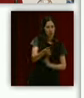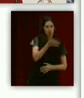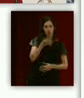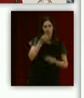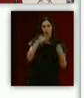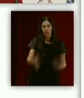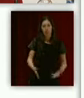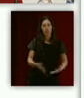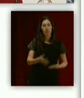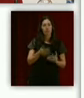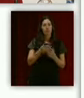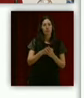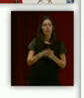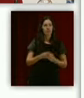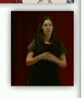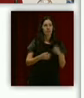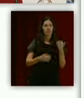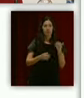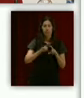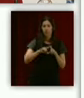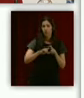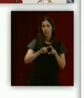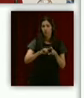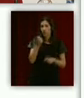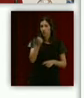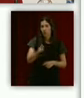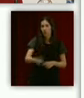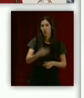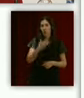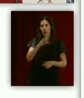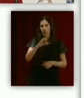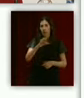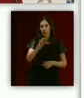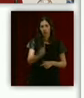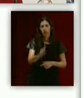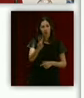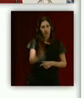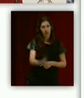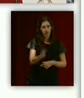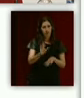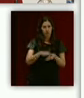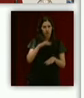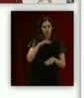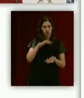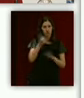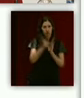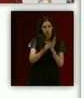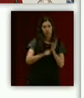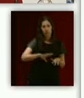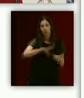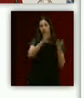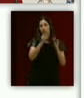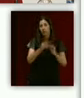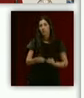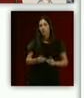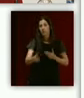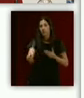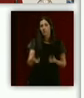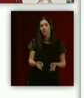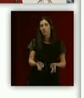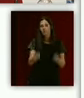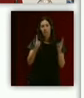issues, they still managed to obtain great accuracy. So this type of BCIs